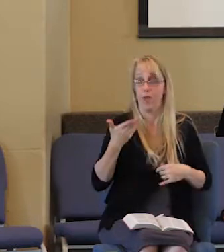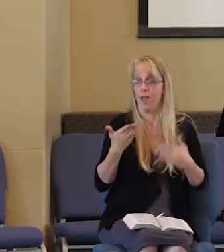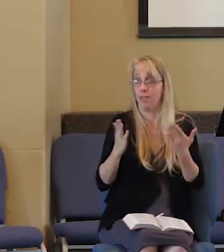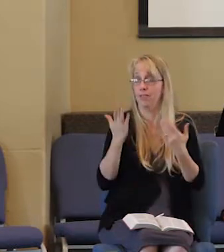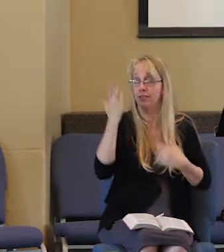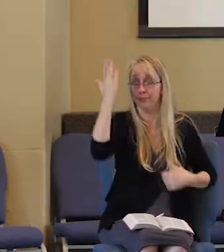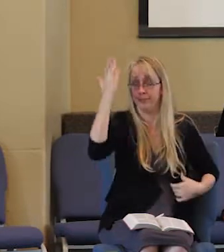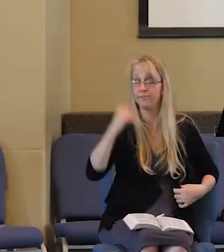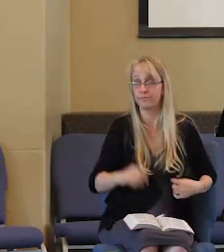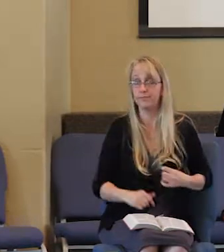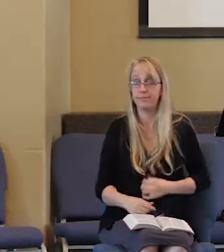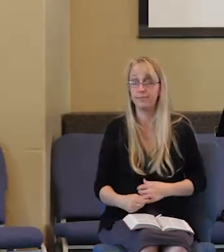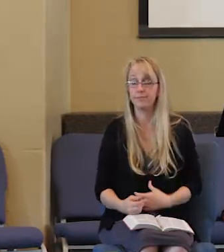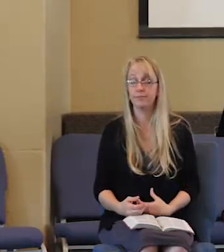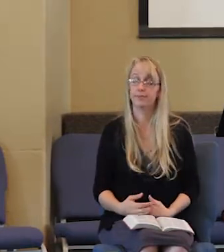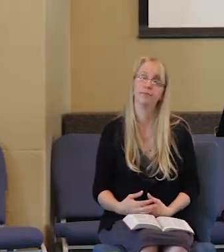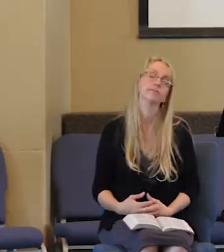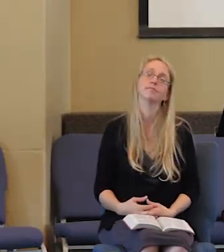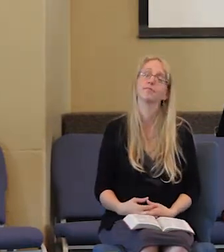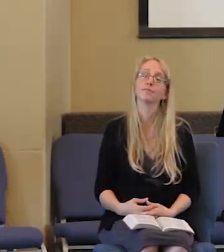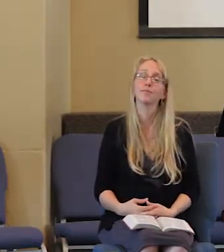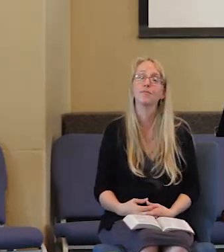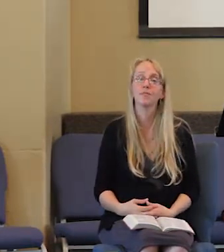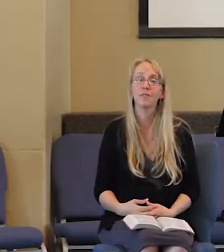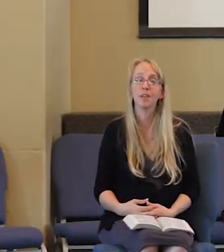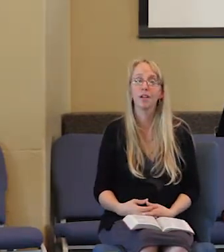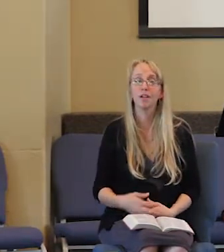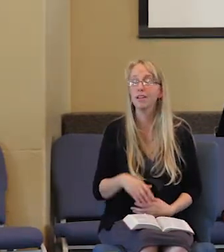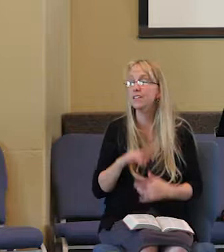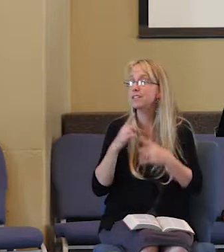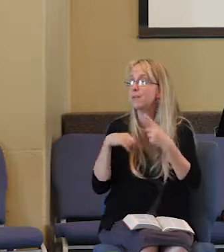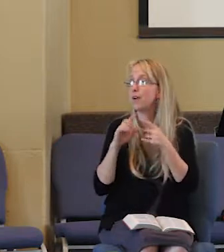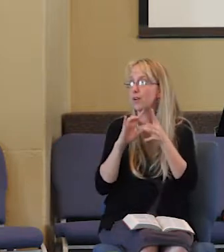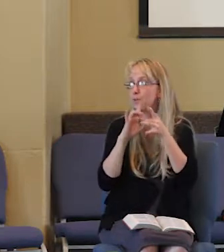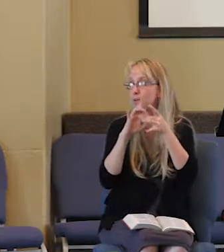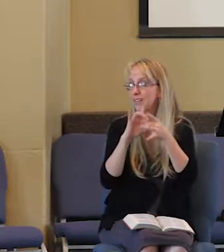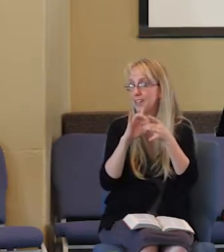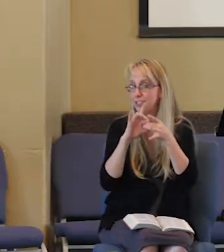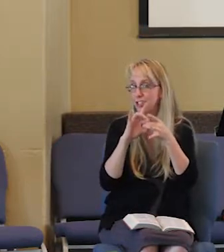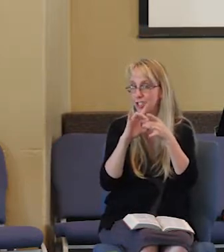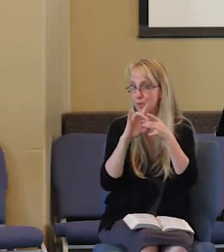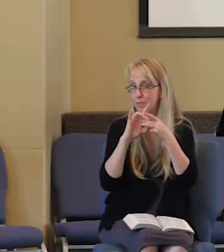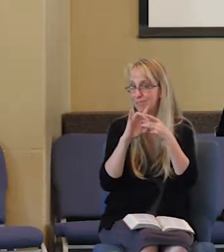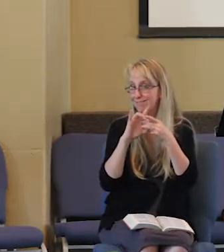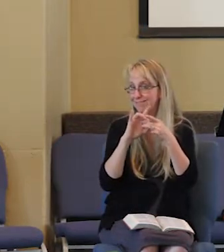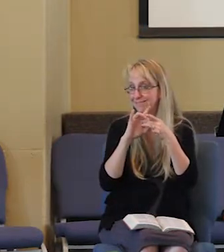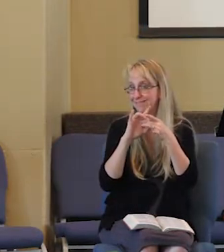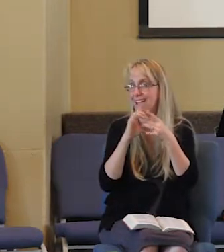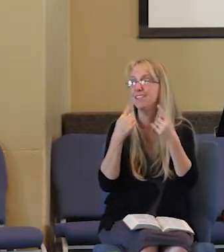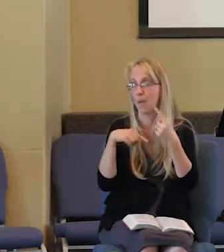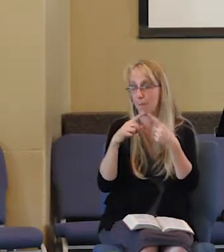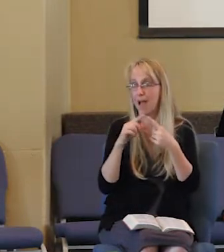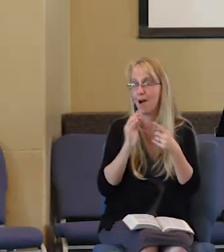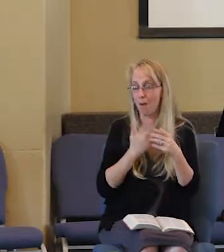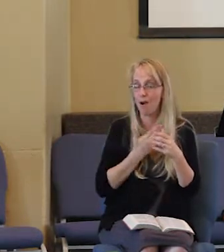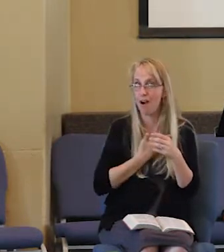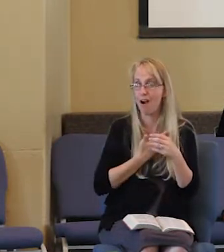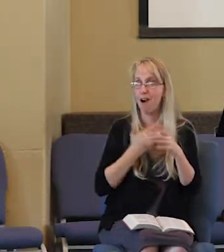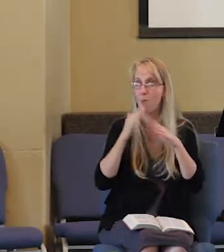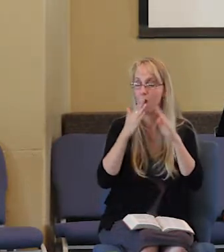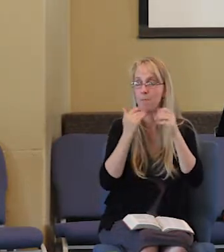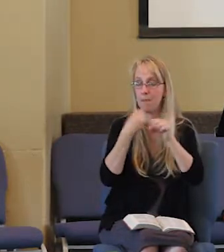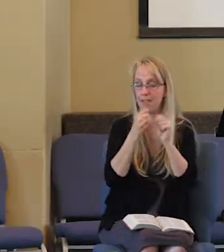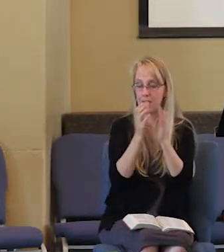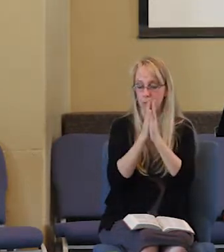if we allow Him to. But it really is about a relationship. It's about a walk. It's about